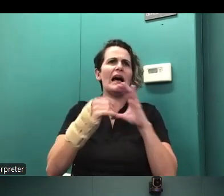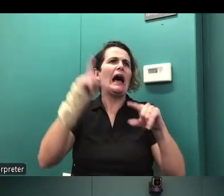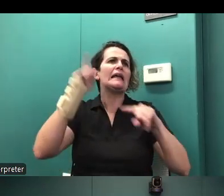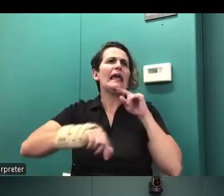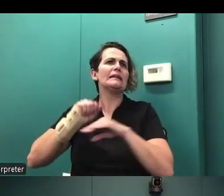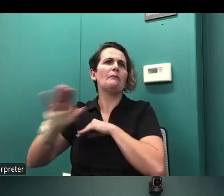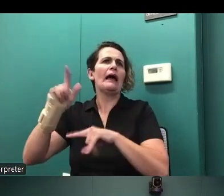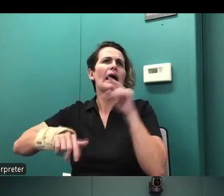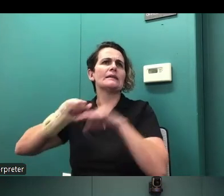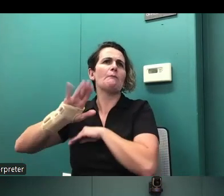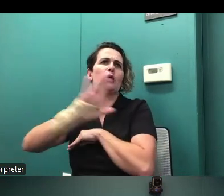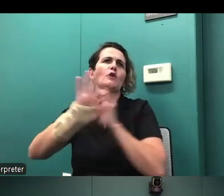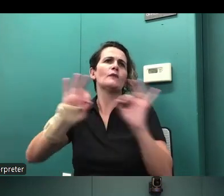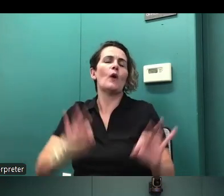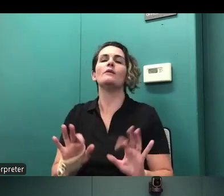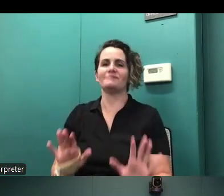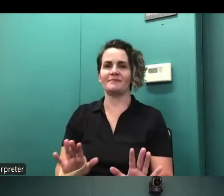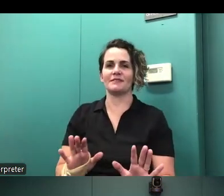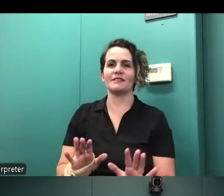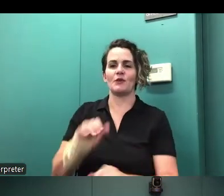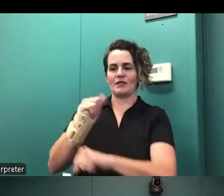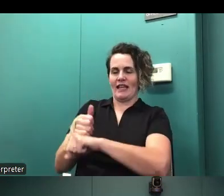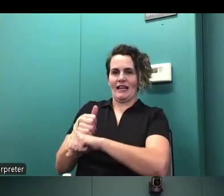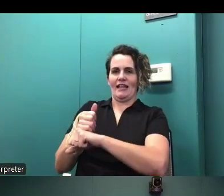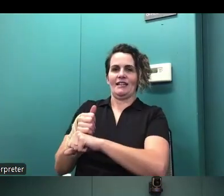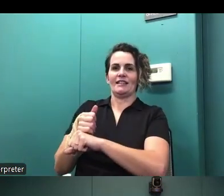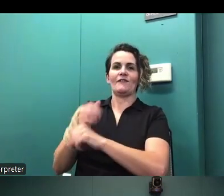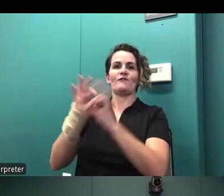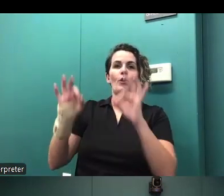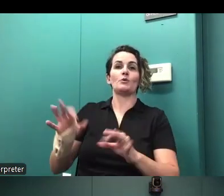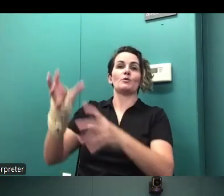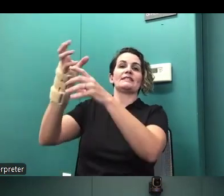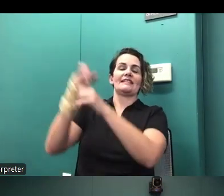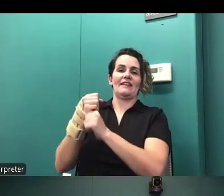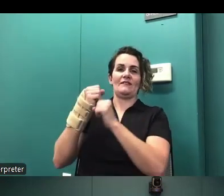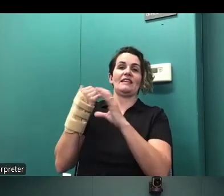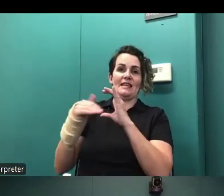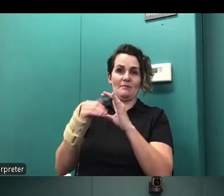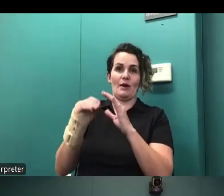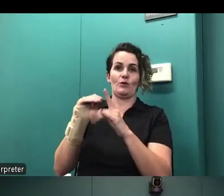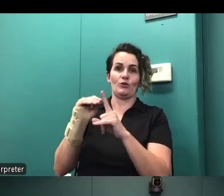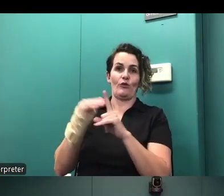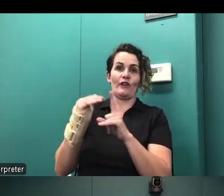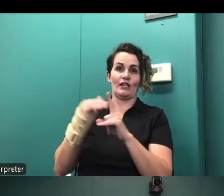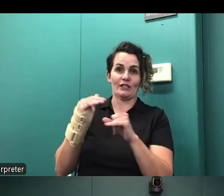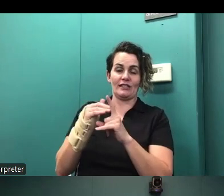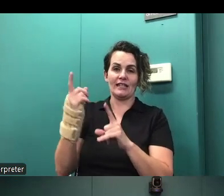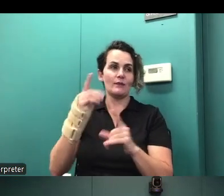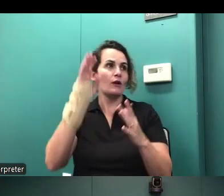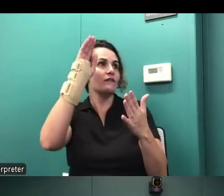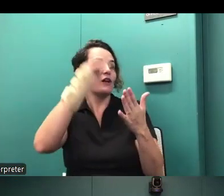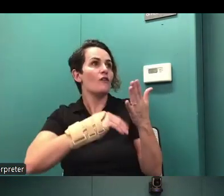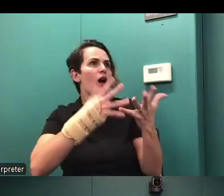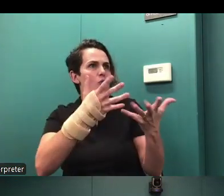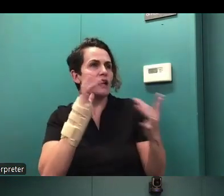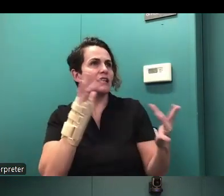form. Hey, set the form to receive email notifications, right? Because it's really bad when somebody fills out a form, says they want to connect with you